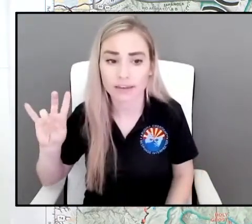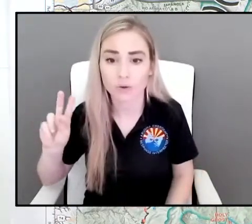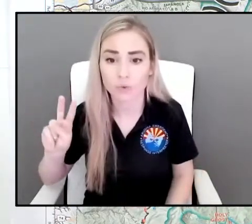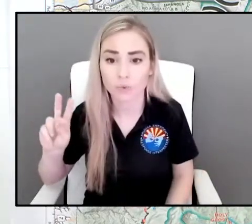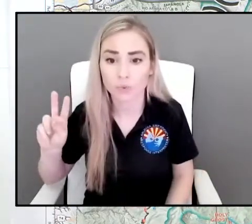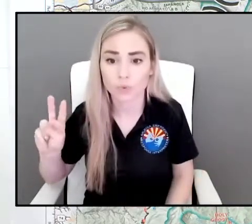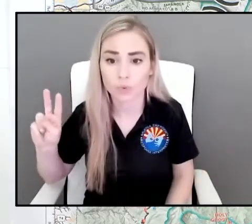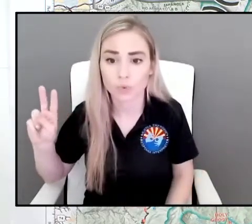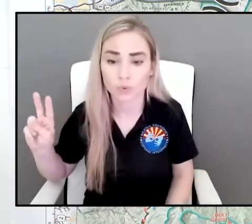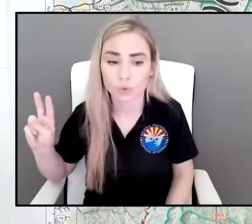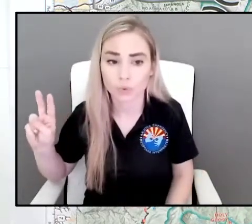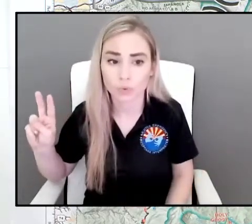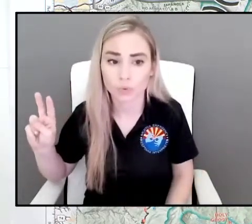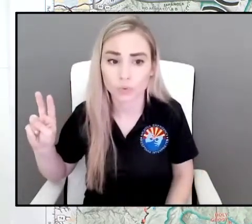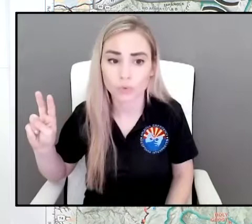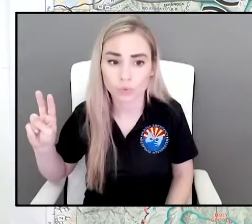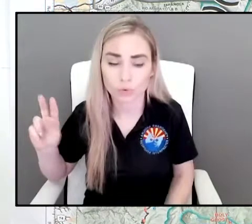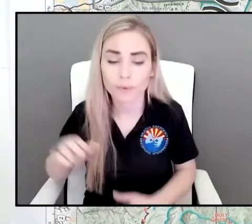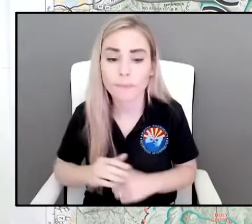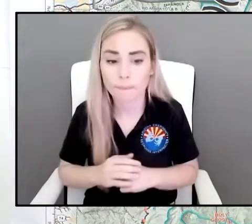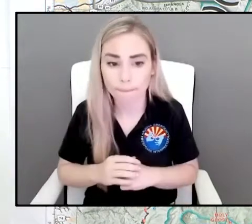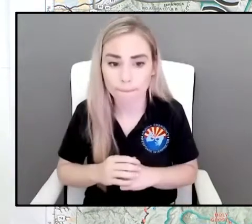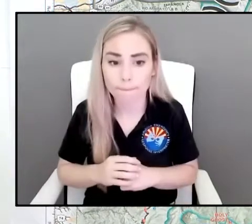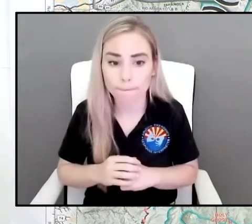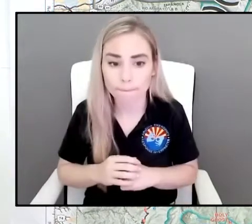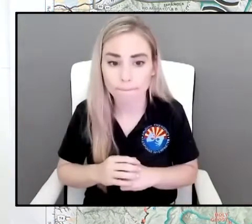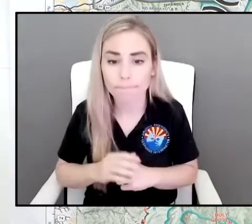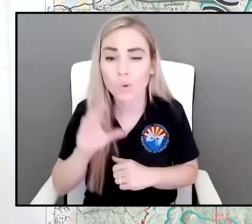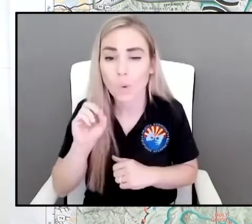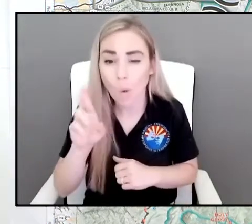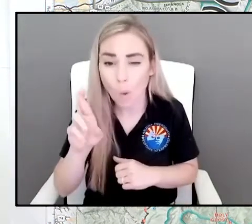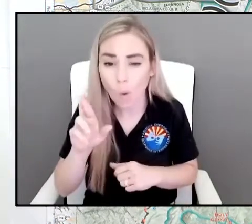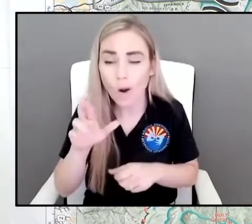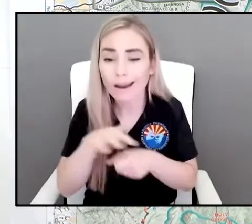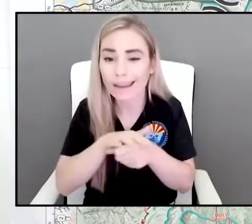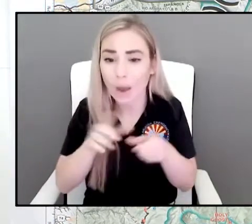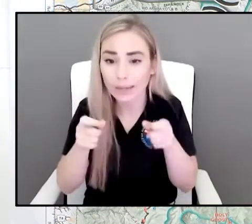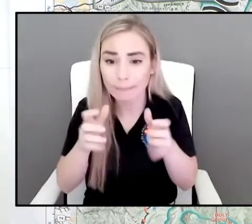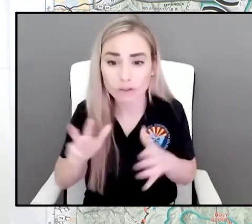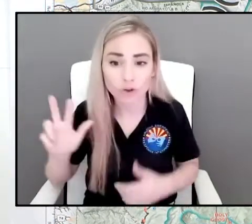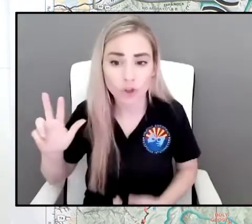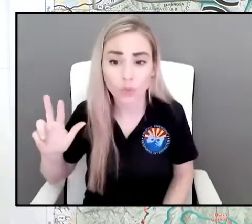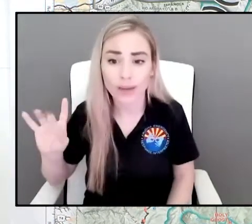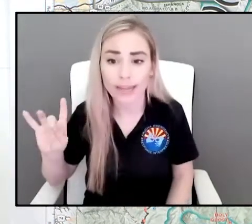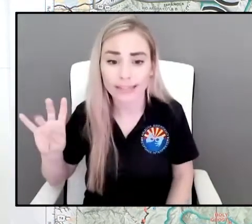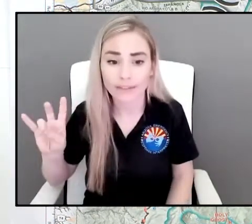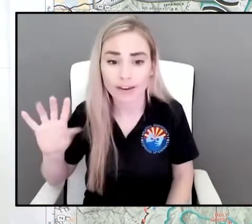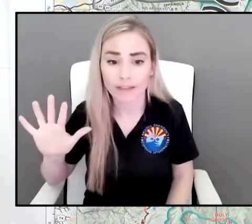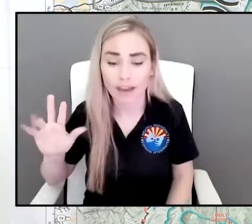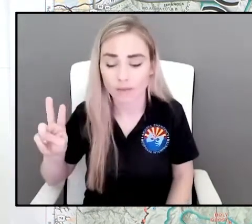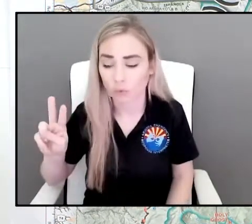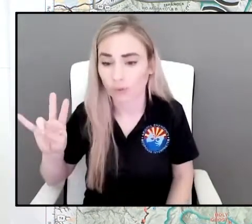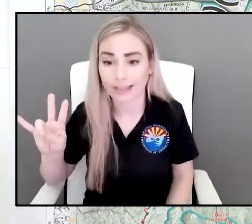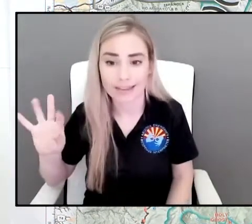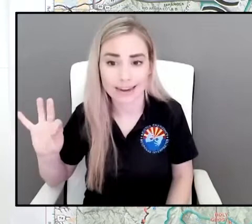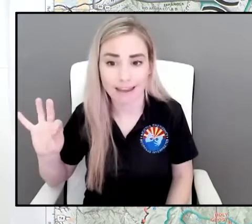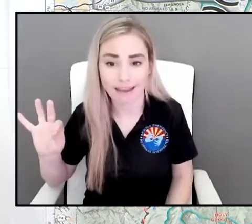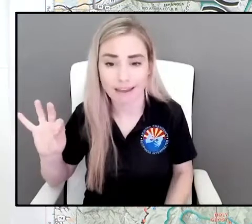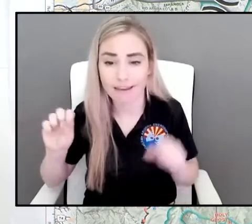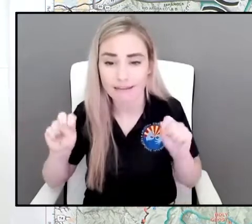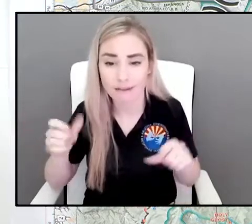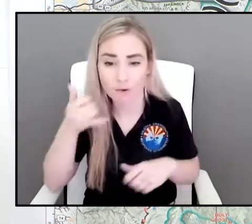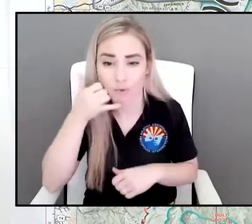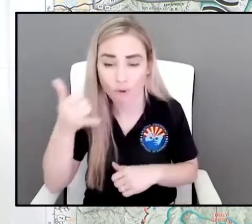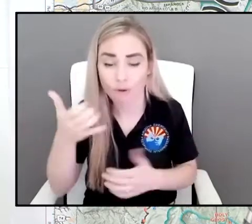387-222, or the county manager, it's 387-5279. So thank